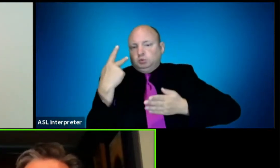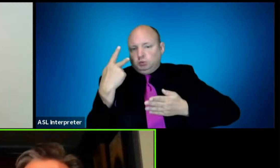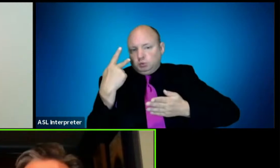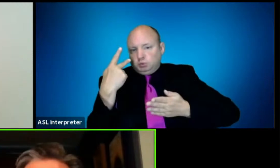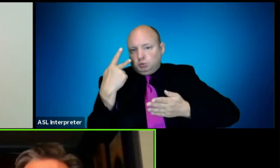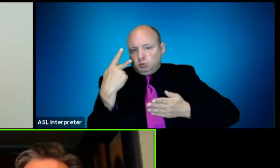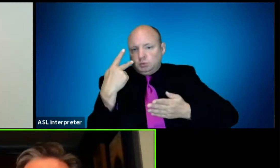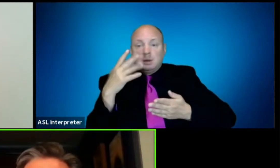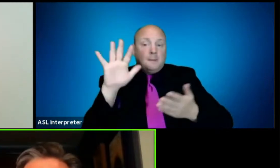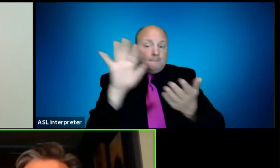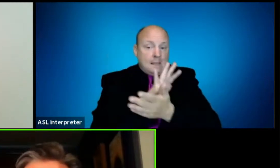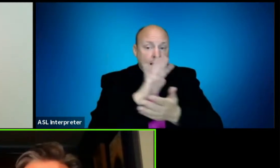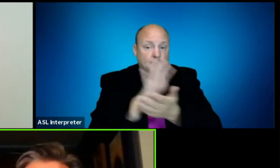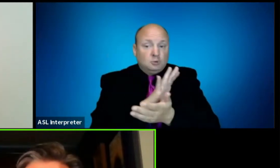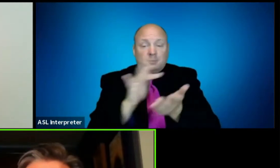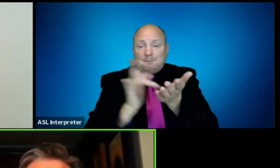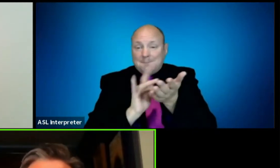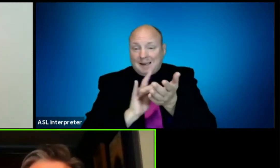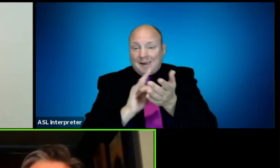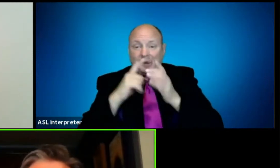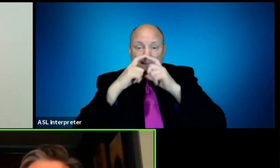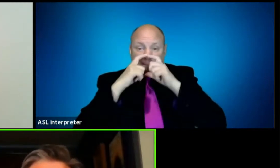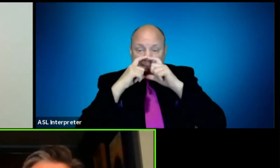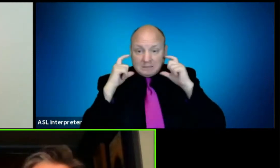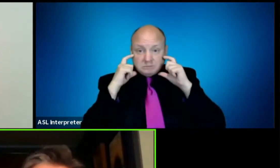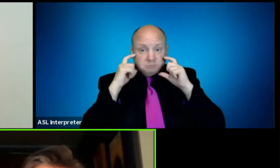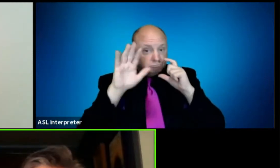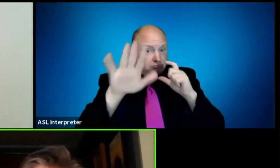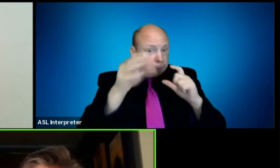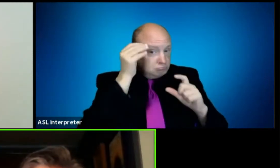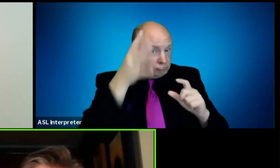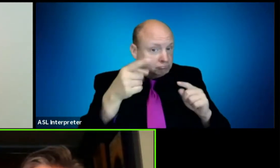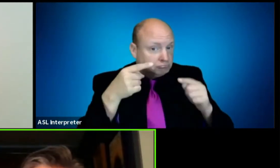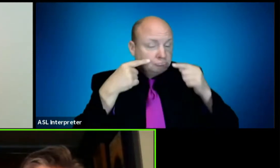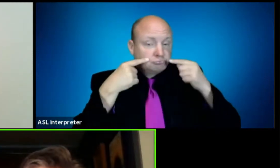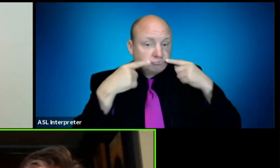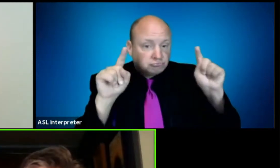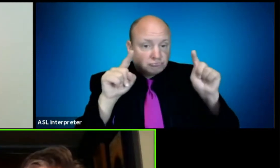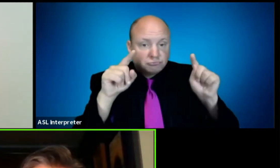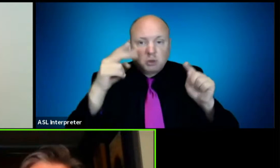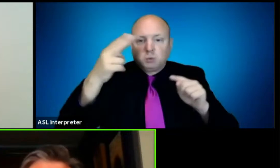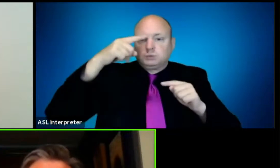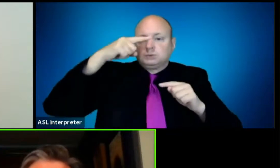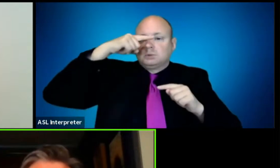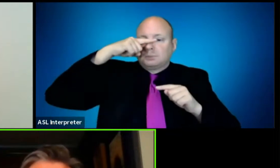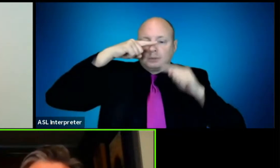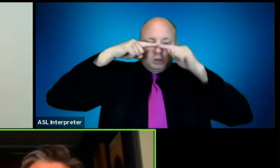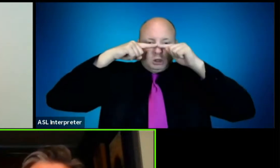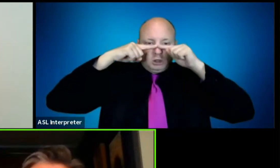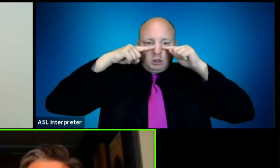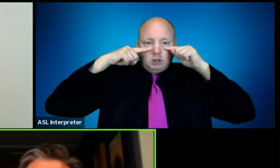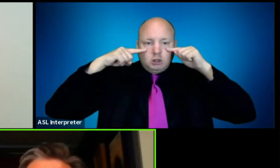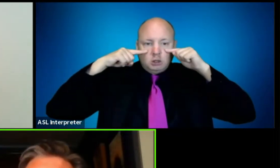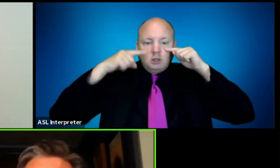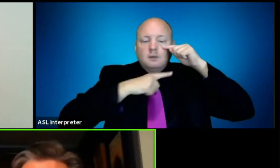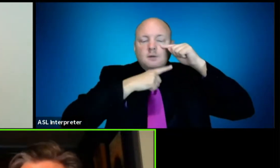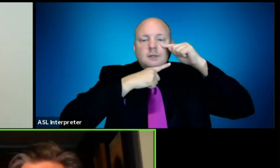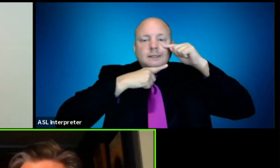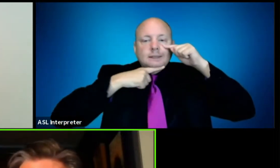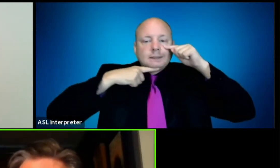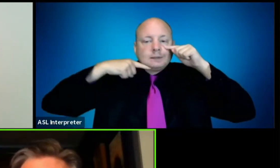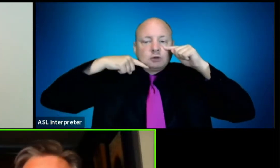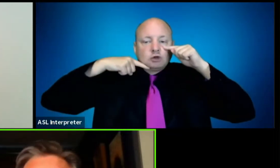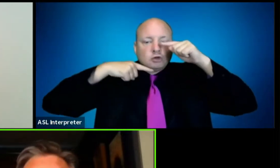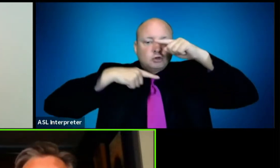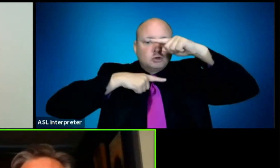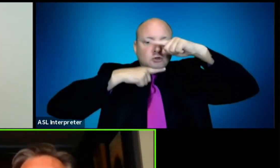or polypropylene are also very effective. And you want that mask to fit above your nose, below your chin, and snugly across your